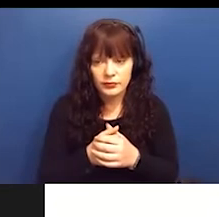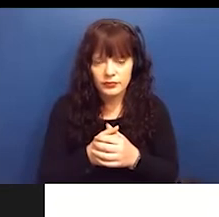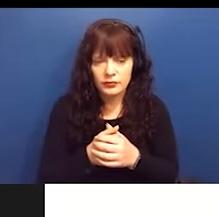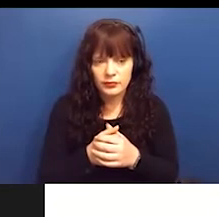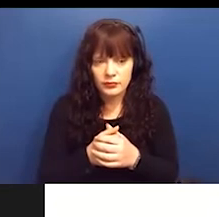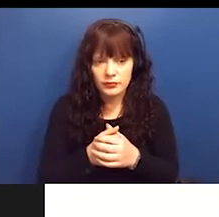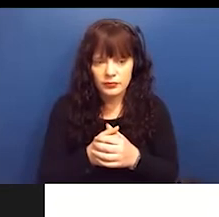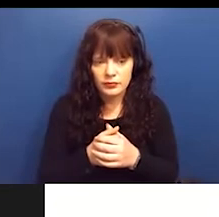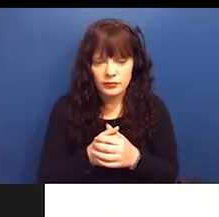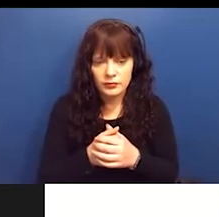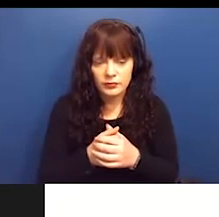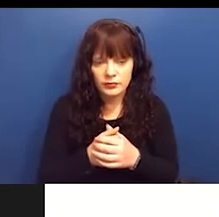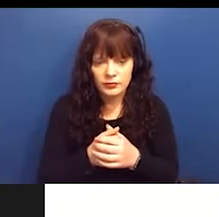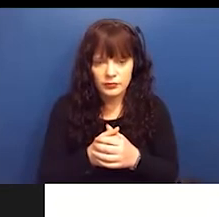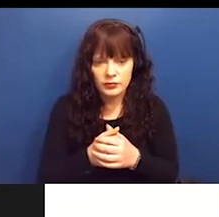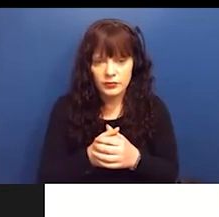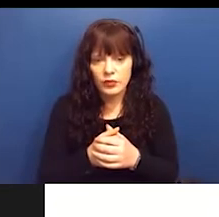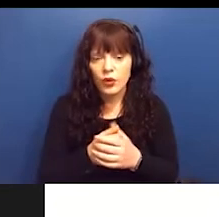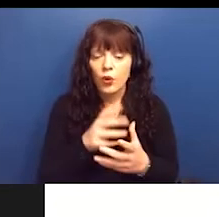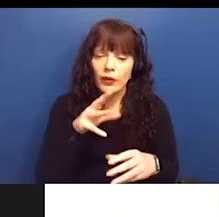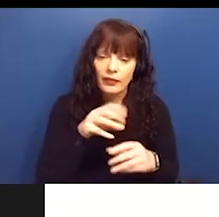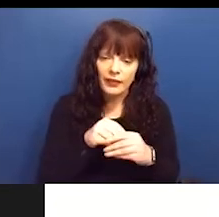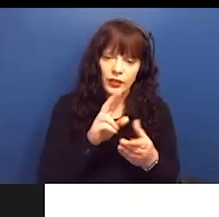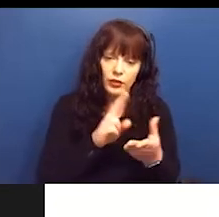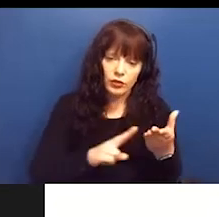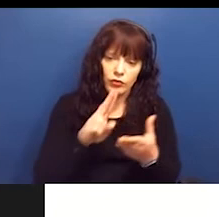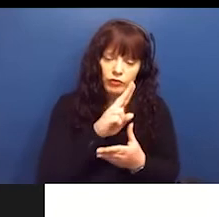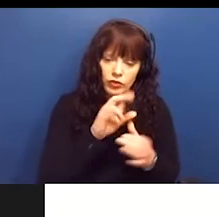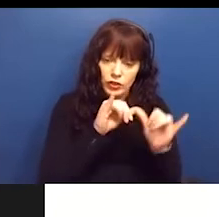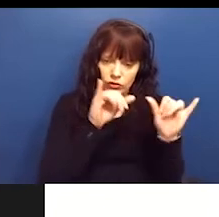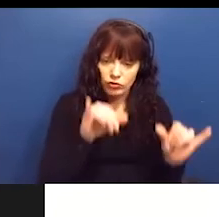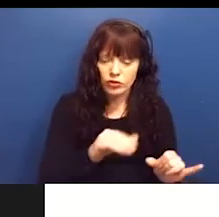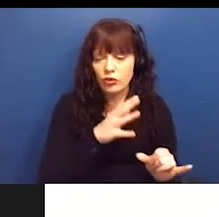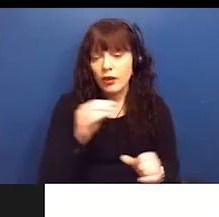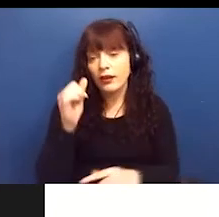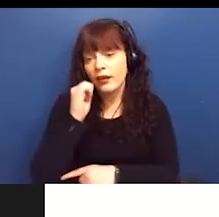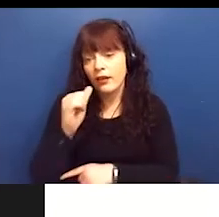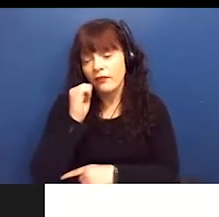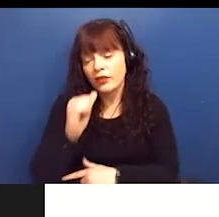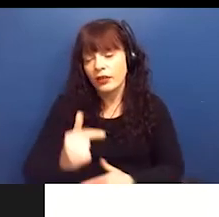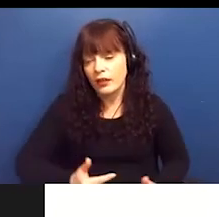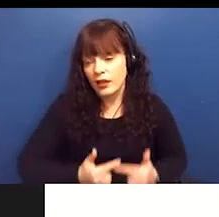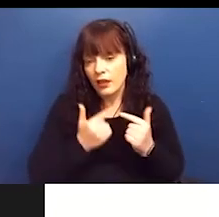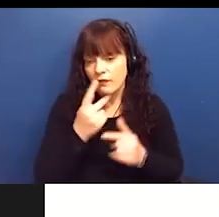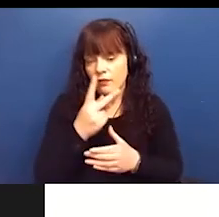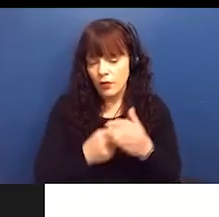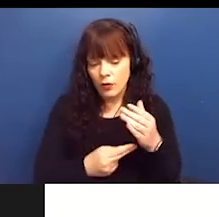and also in everyday life. I think I'll just make a few comments